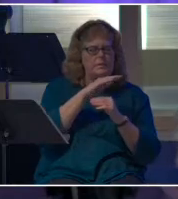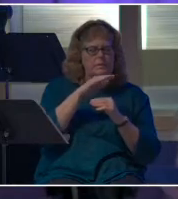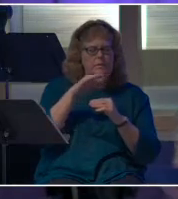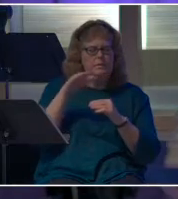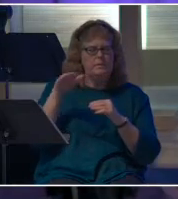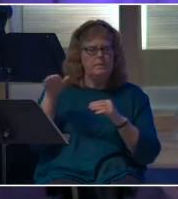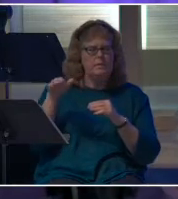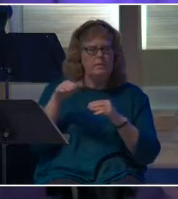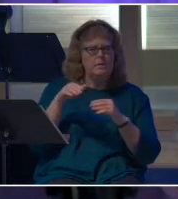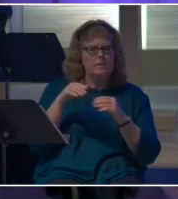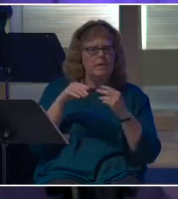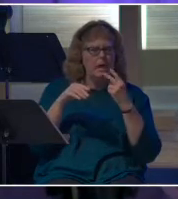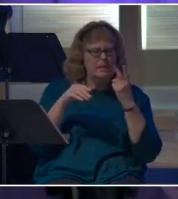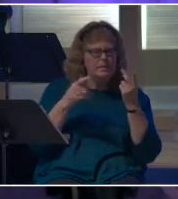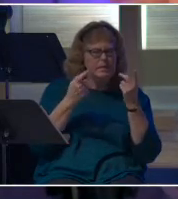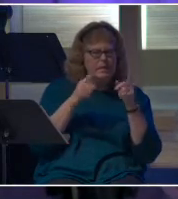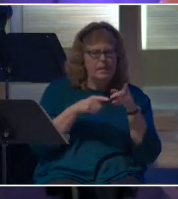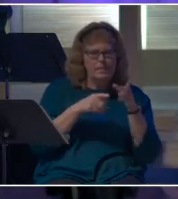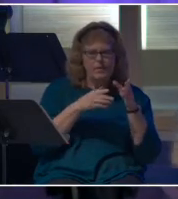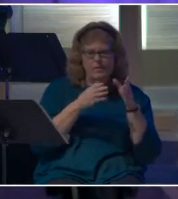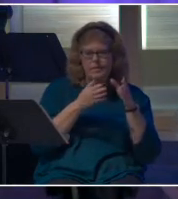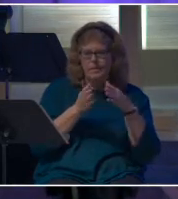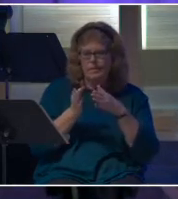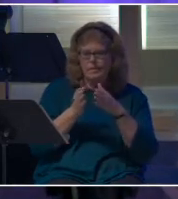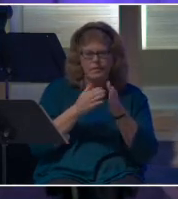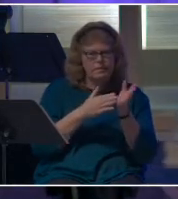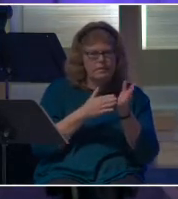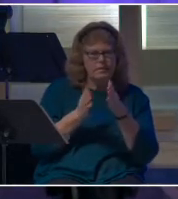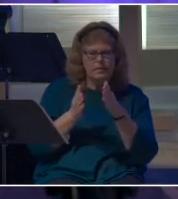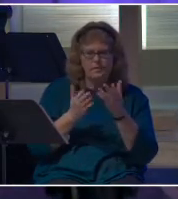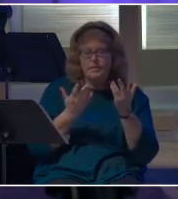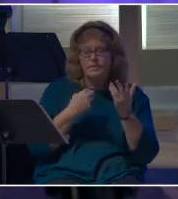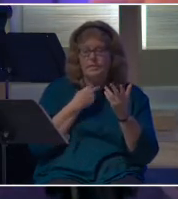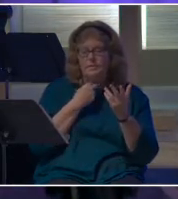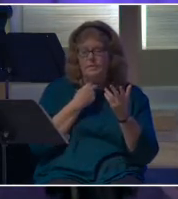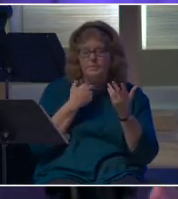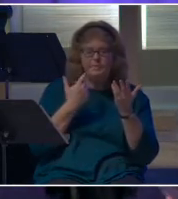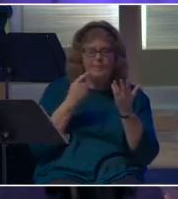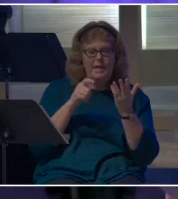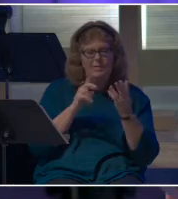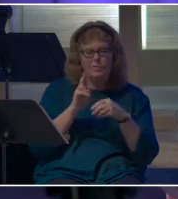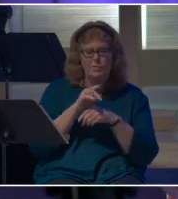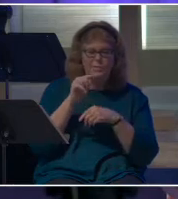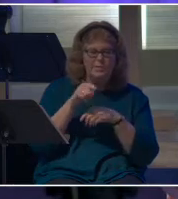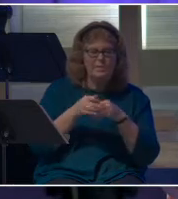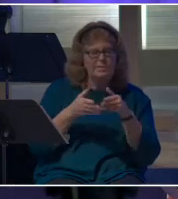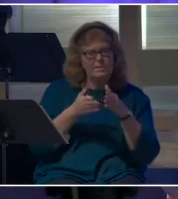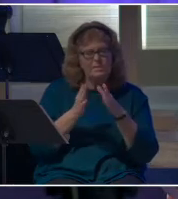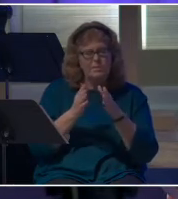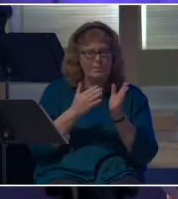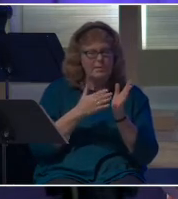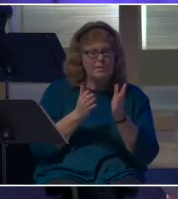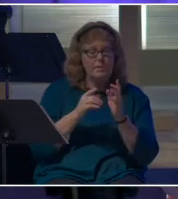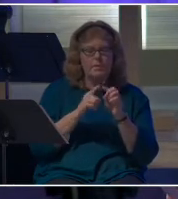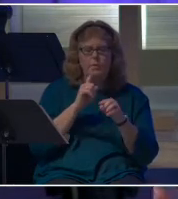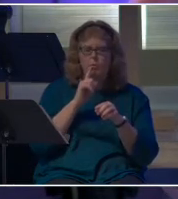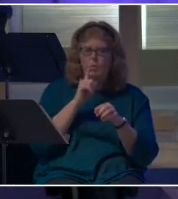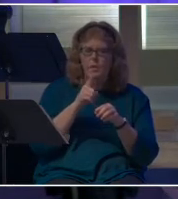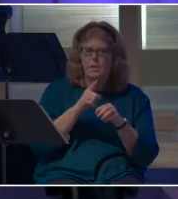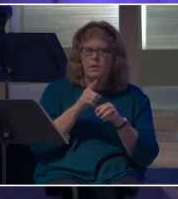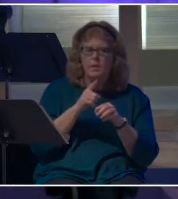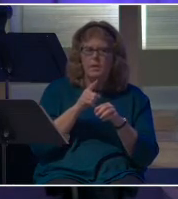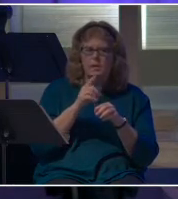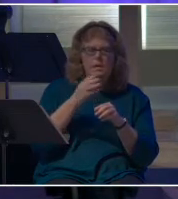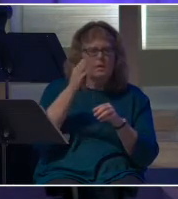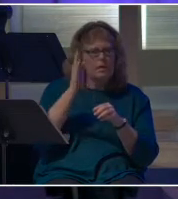and it seems like, well, I see this path and I see this path. I don't see any other path, so it's going to be this or it's going to be this. And the reality is in that